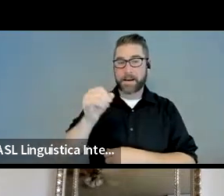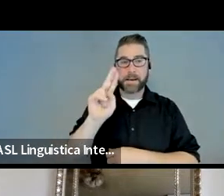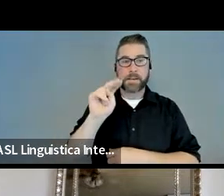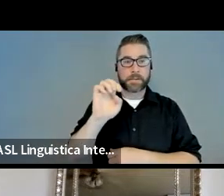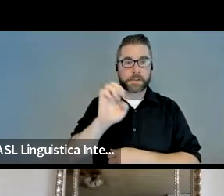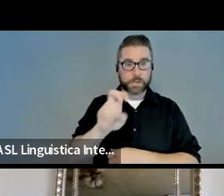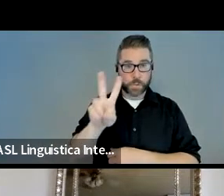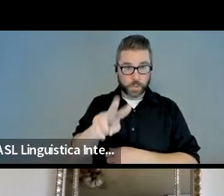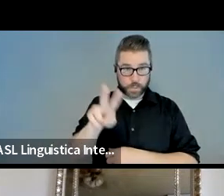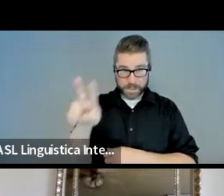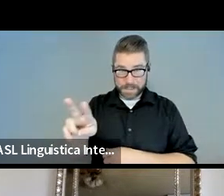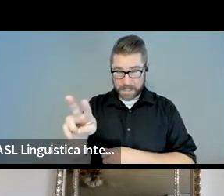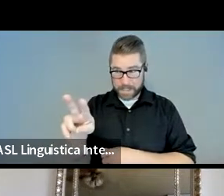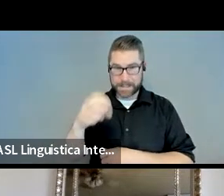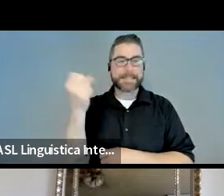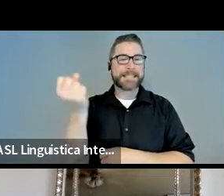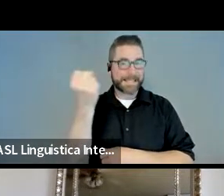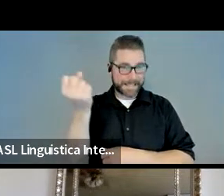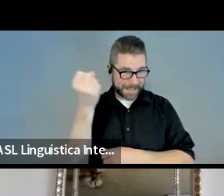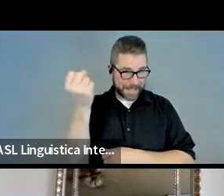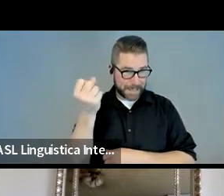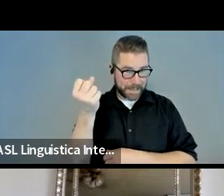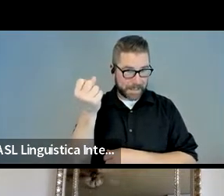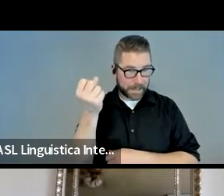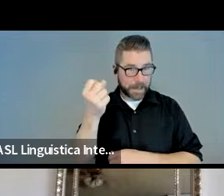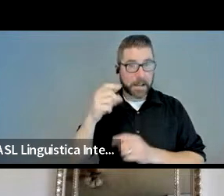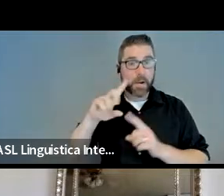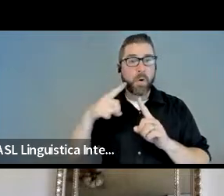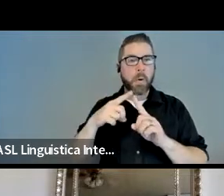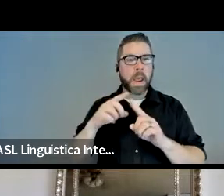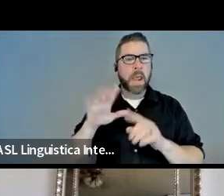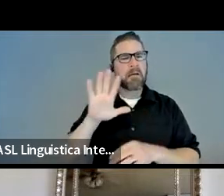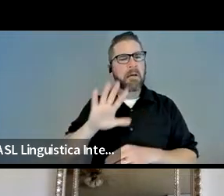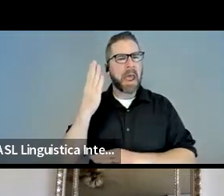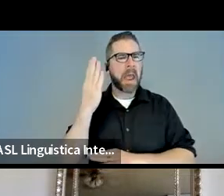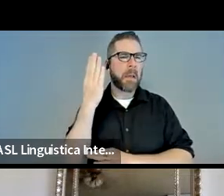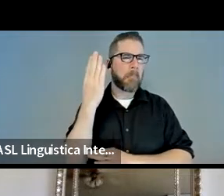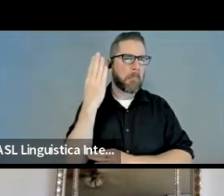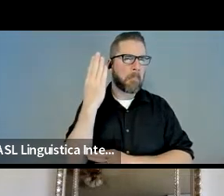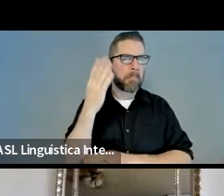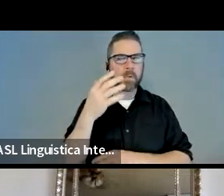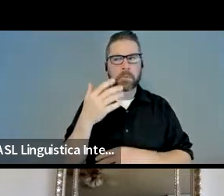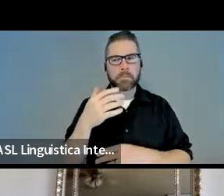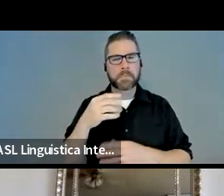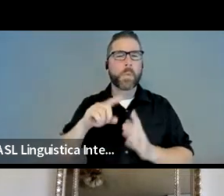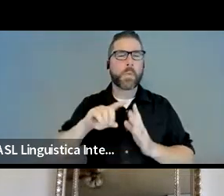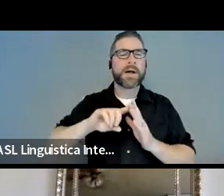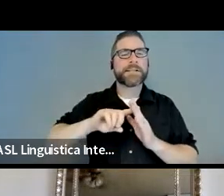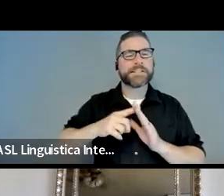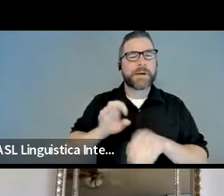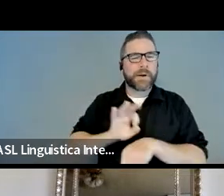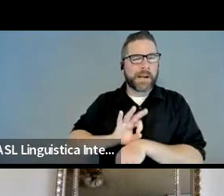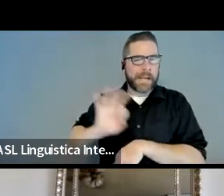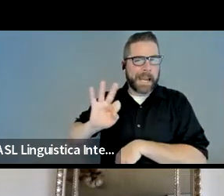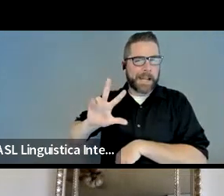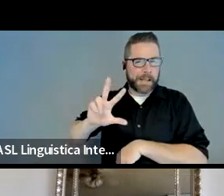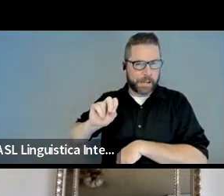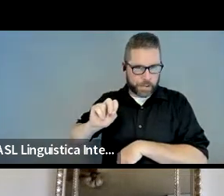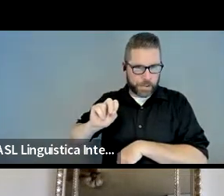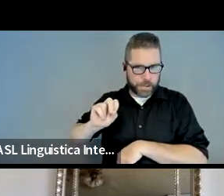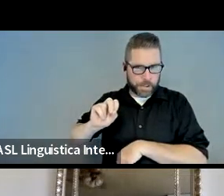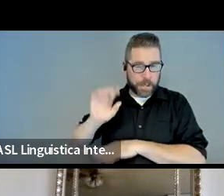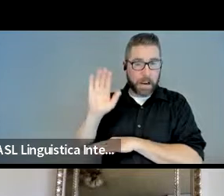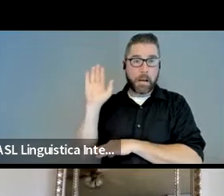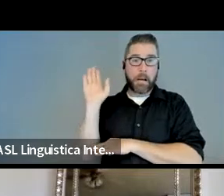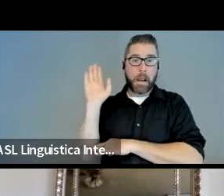is happening in sort of the middle of the day. We're hoping to start 9:30, be over just right at